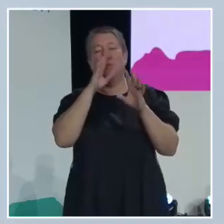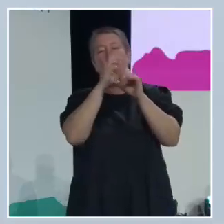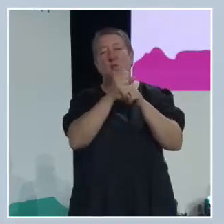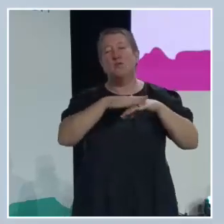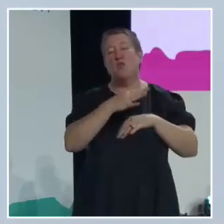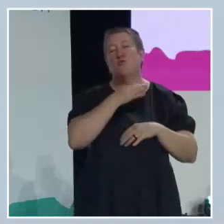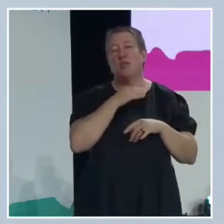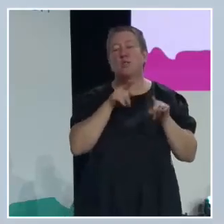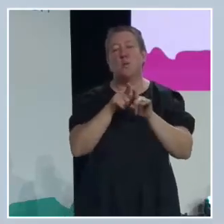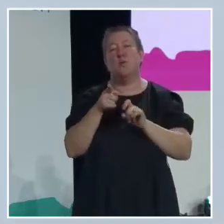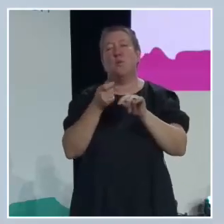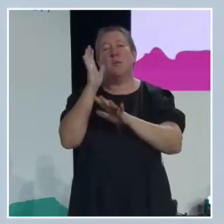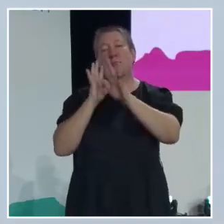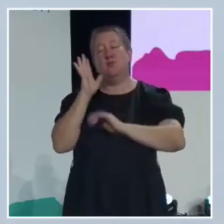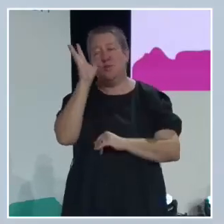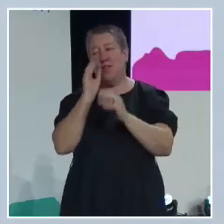history.